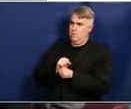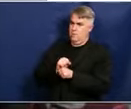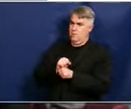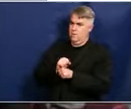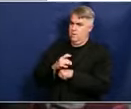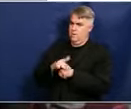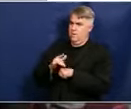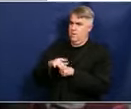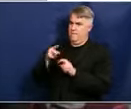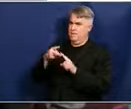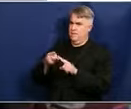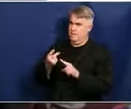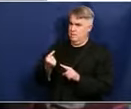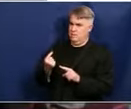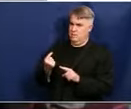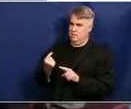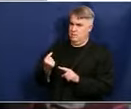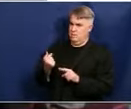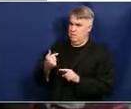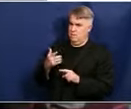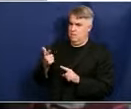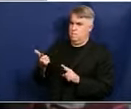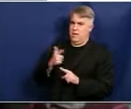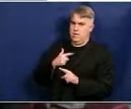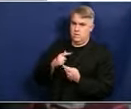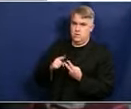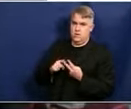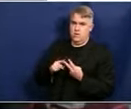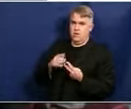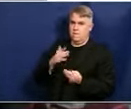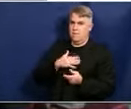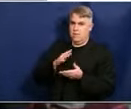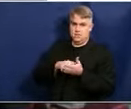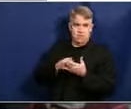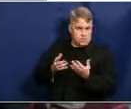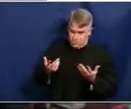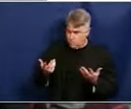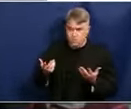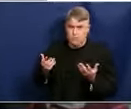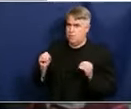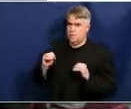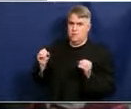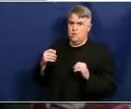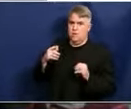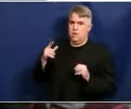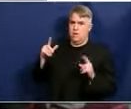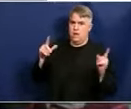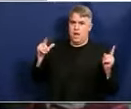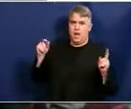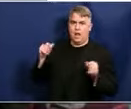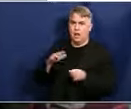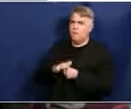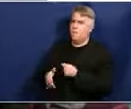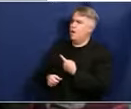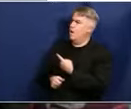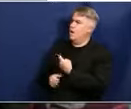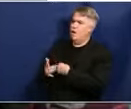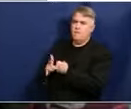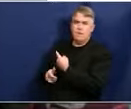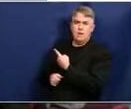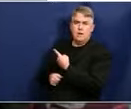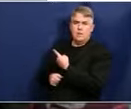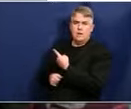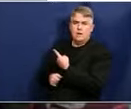my chart, the county sites. Yet in Los Angeles, there's plenty of appointments. Why is San Diego so low on